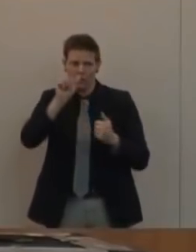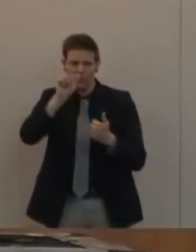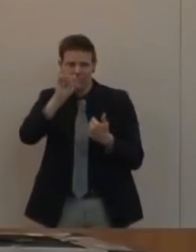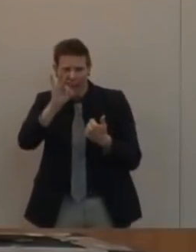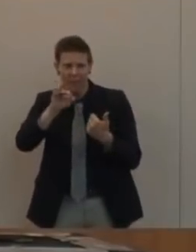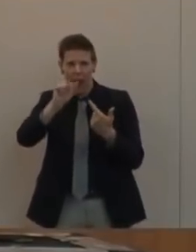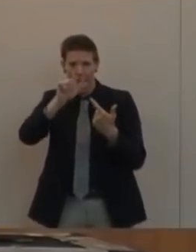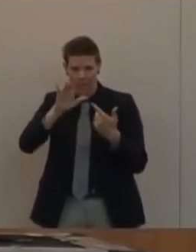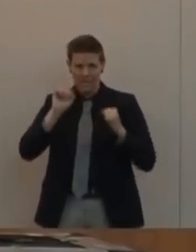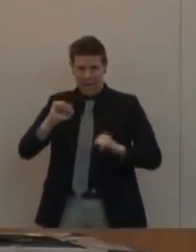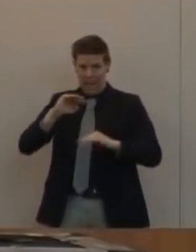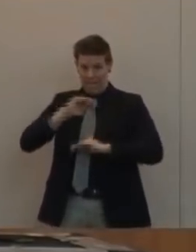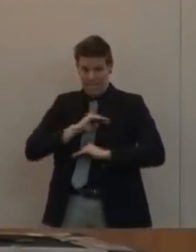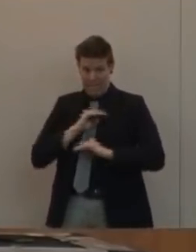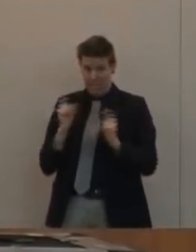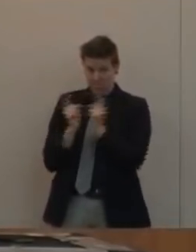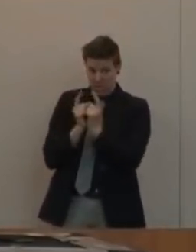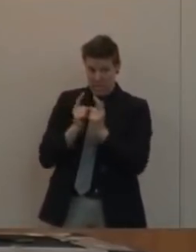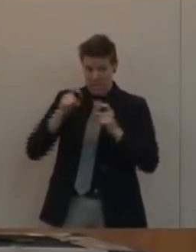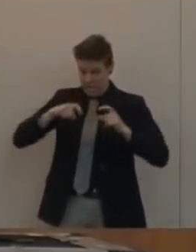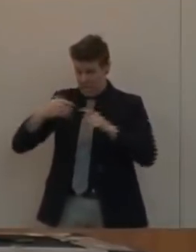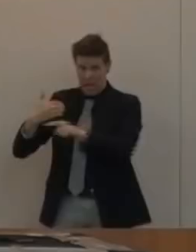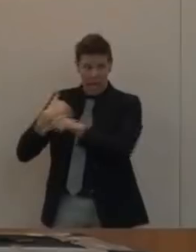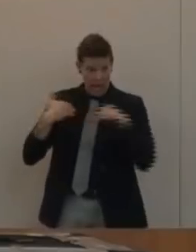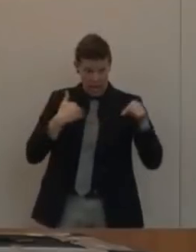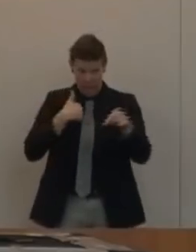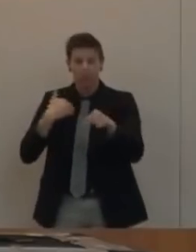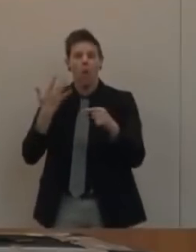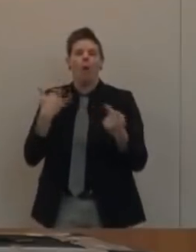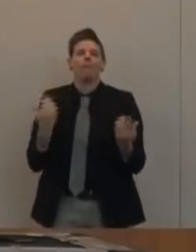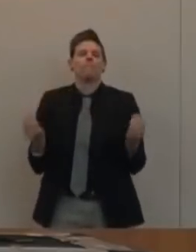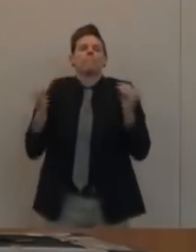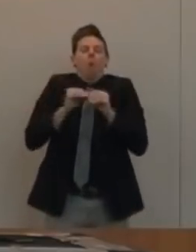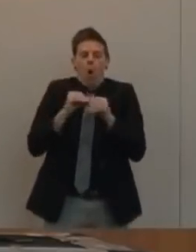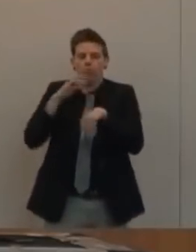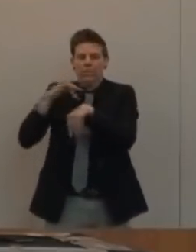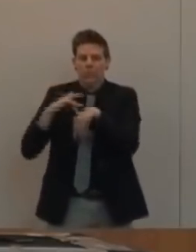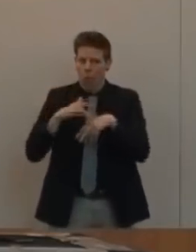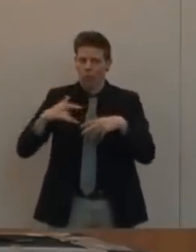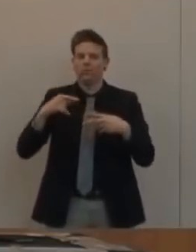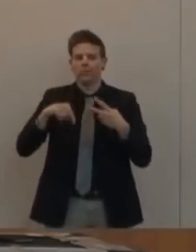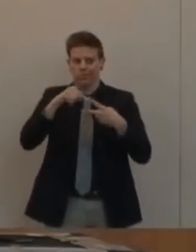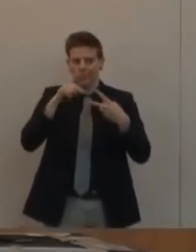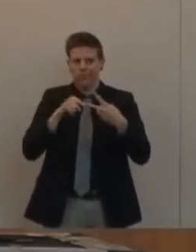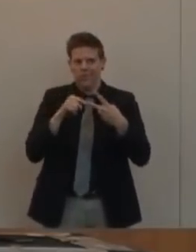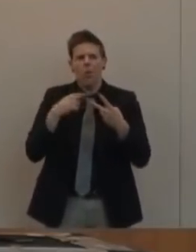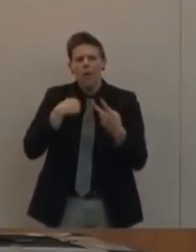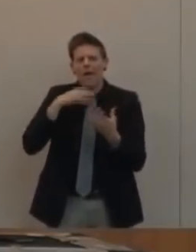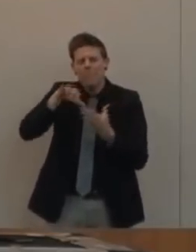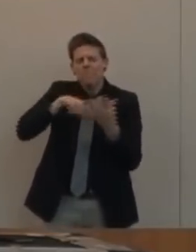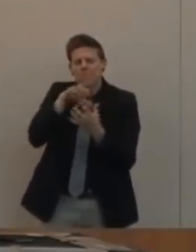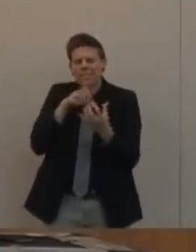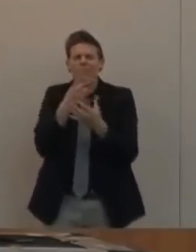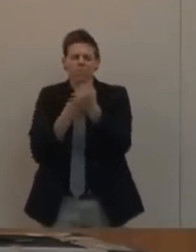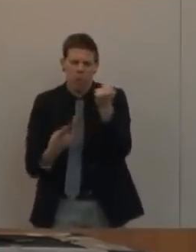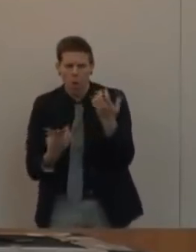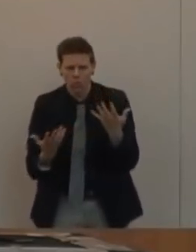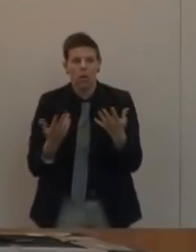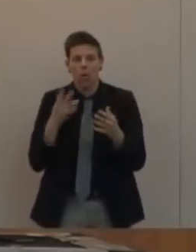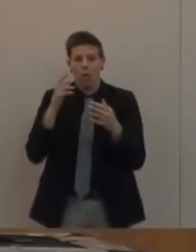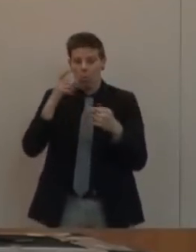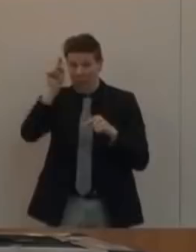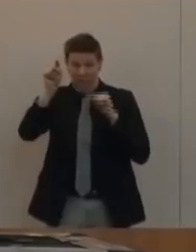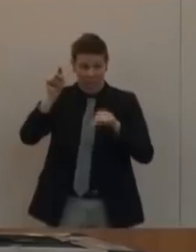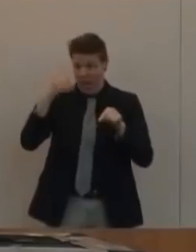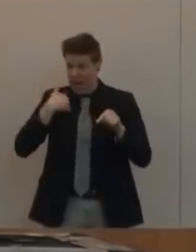those needs where we have more resources. So it's a bit of both. And we're working directly with hospitals